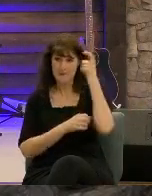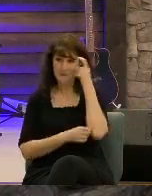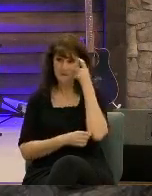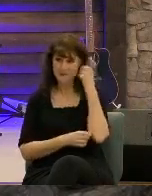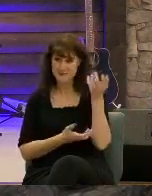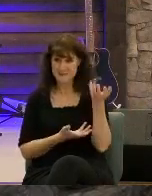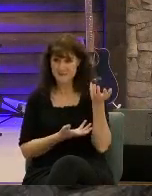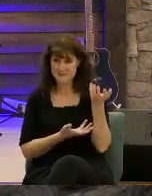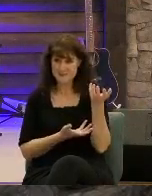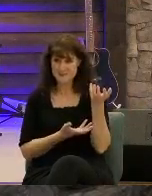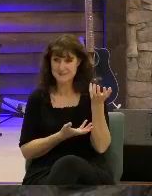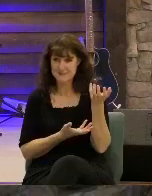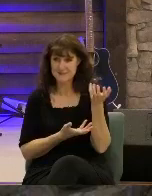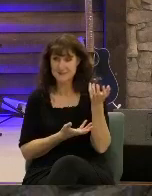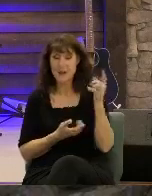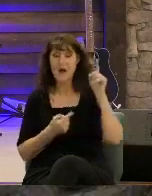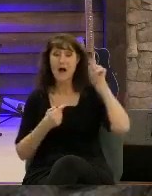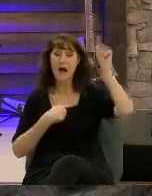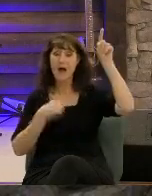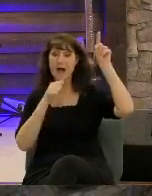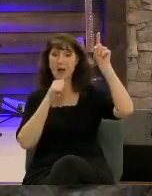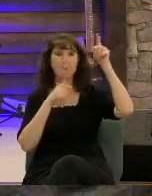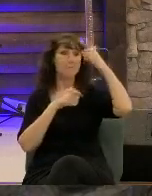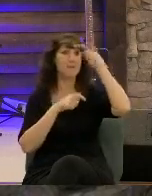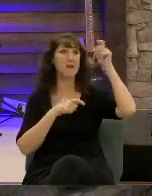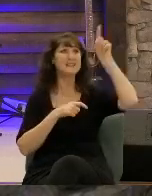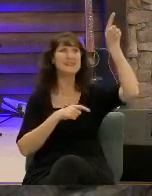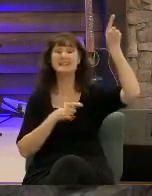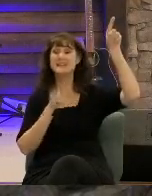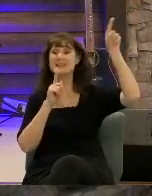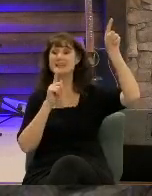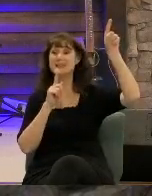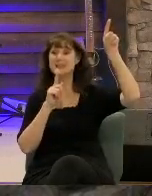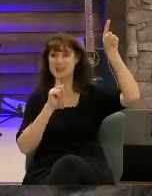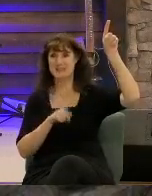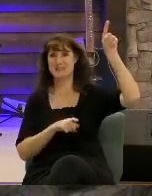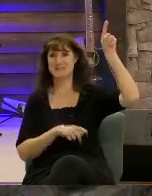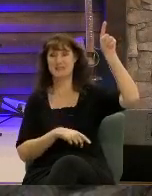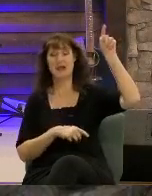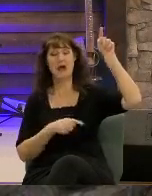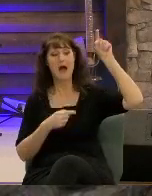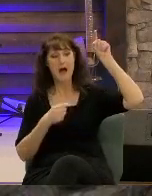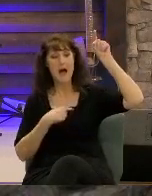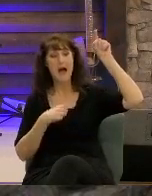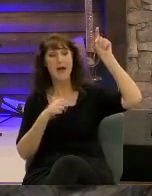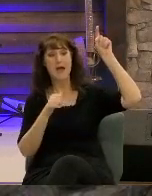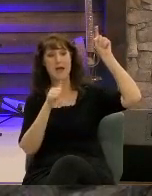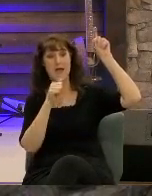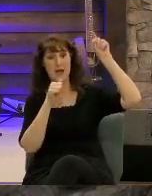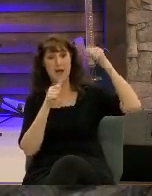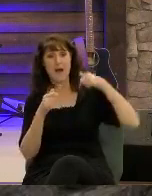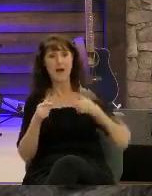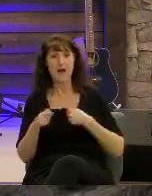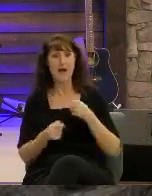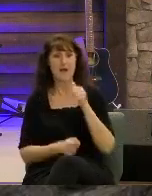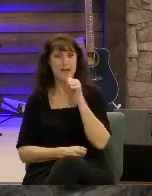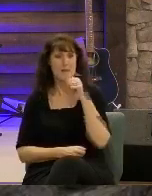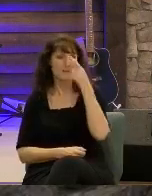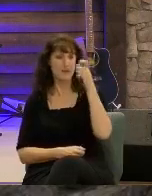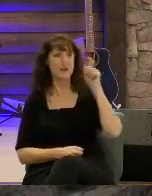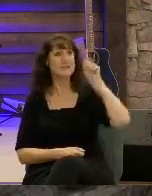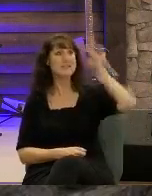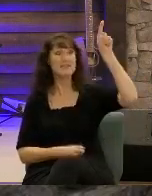Yes. I am because He is. So let me say that again. I am because He is. Without the